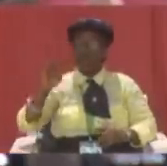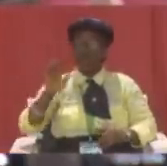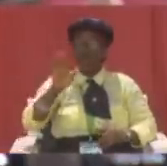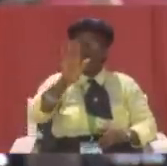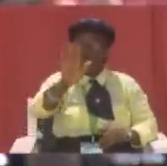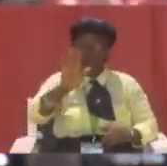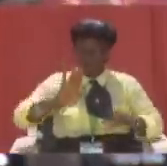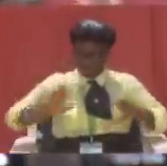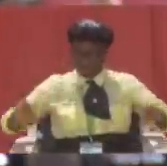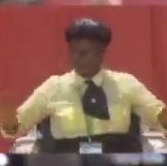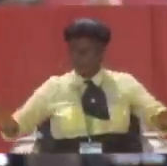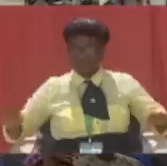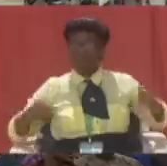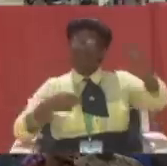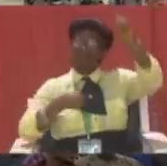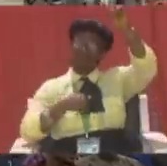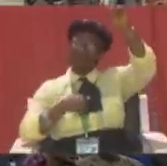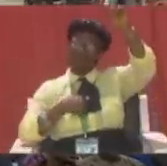mercy.